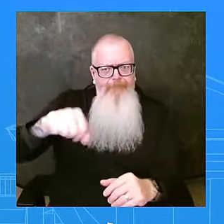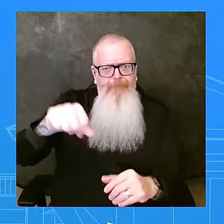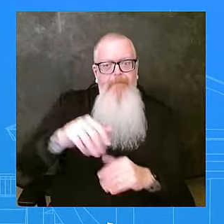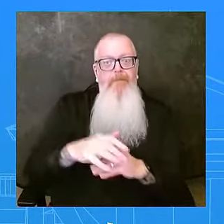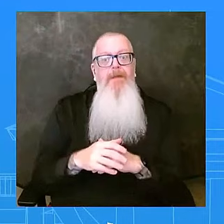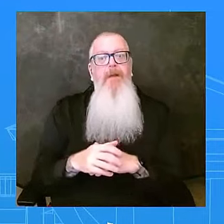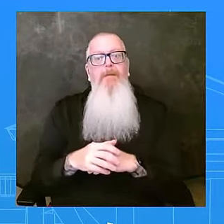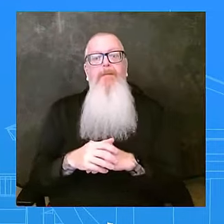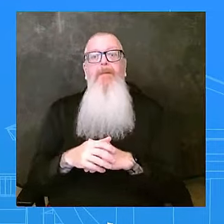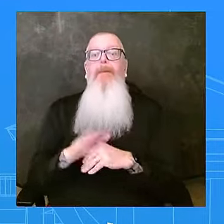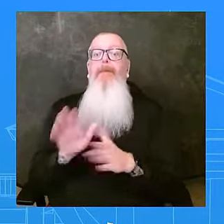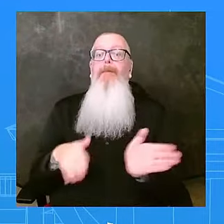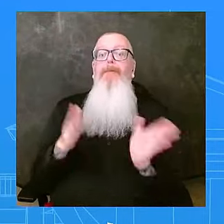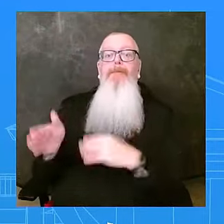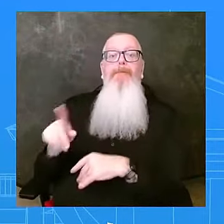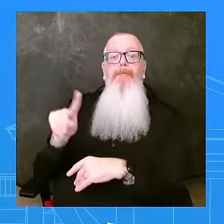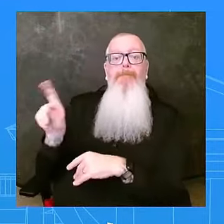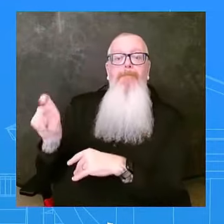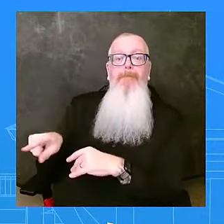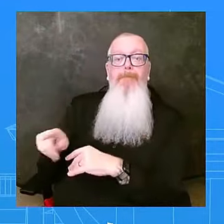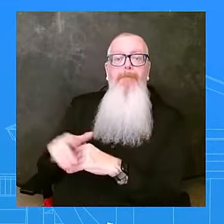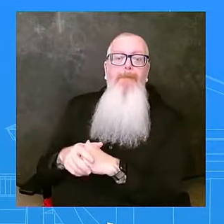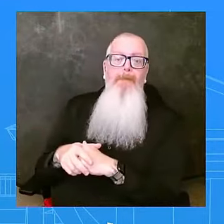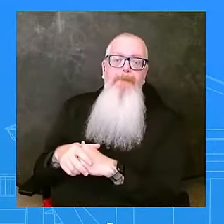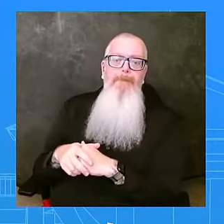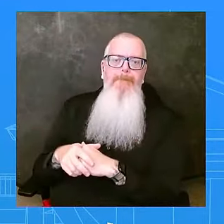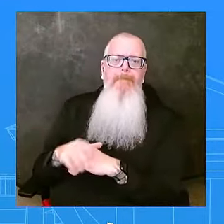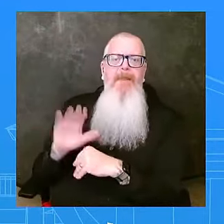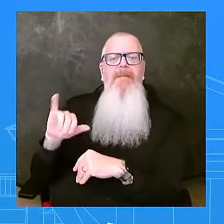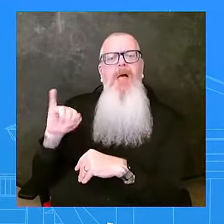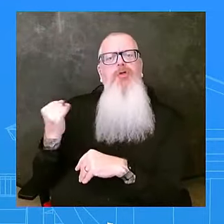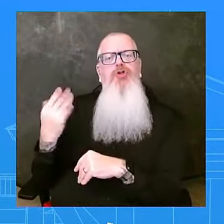Karine, I'm going to ask you about jobs. So the Biden-Harris administration